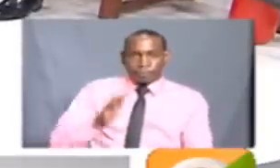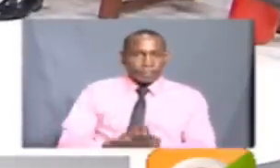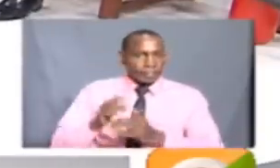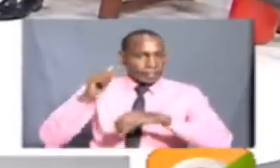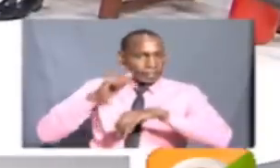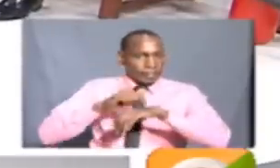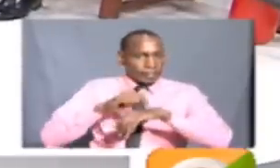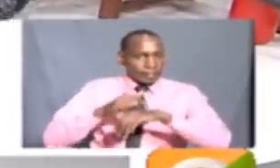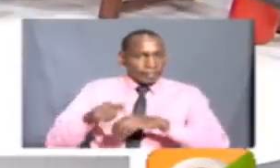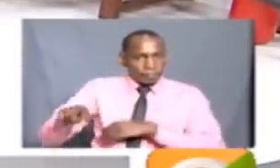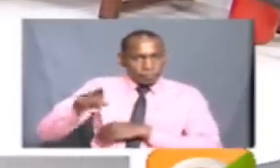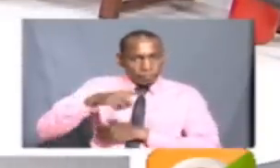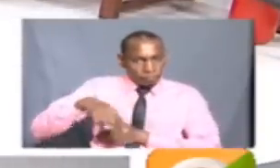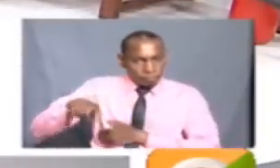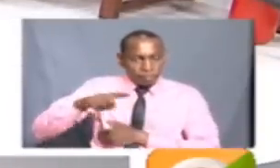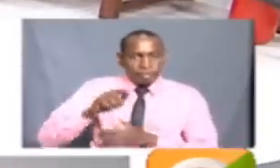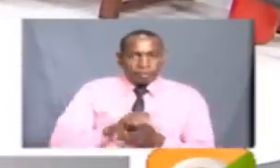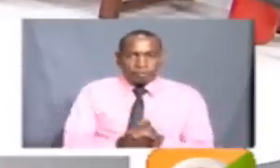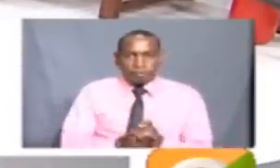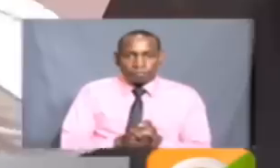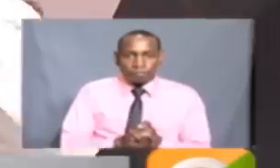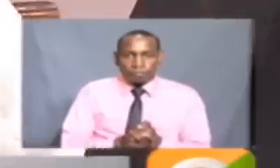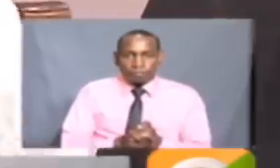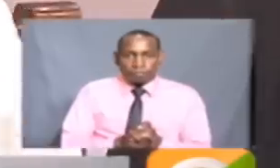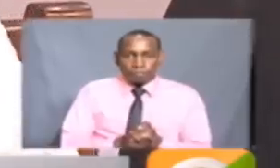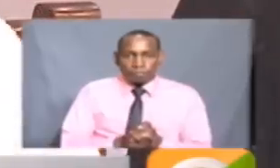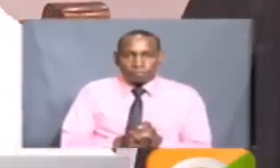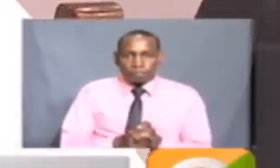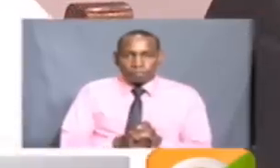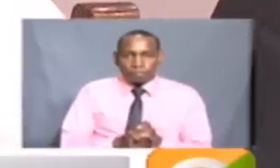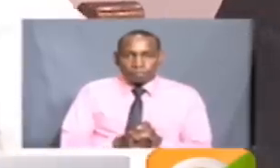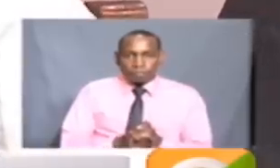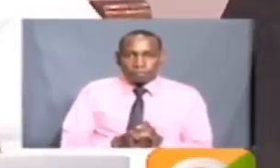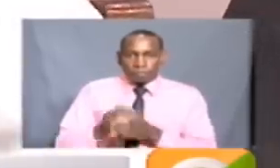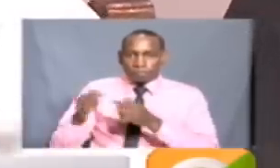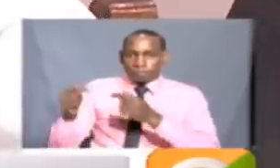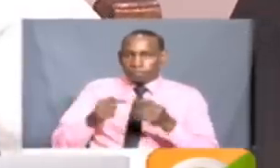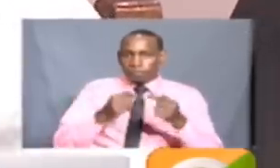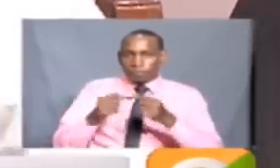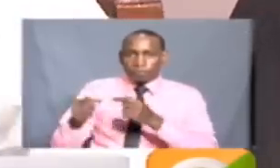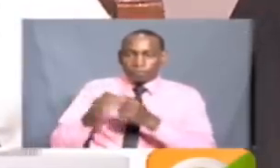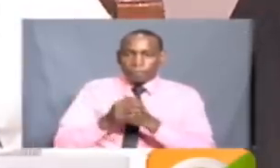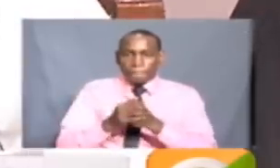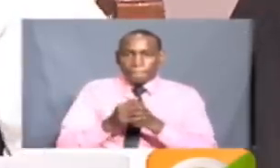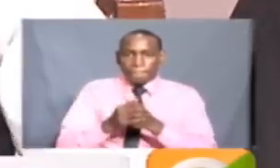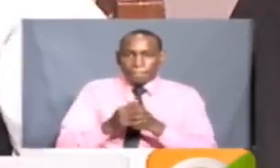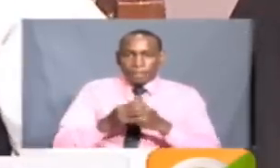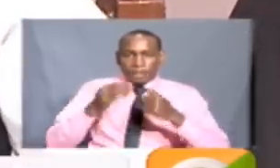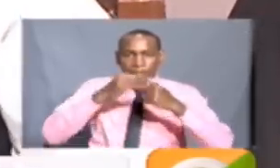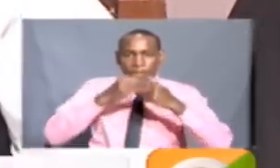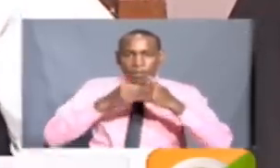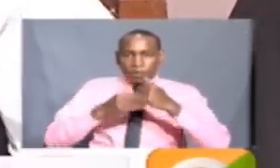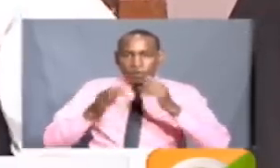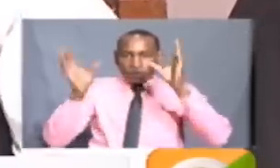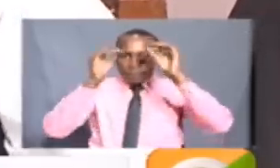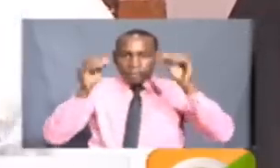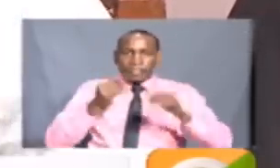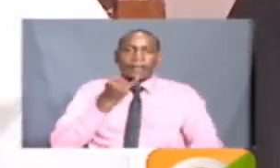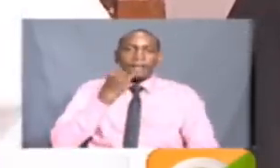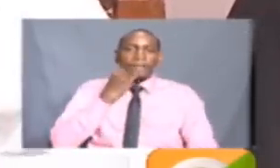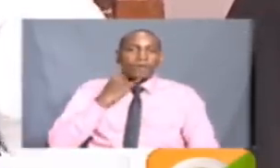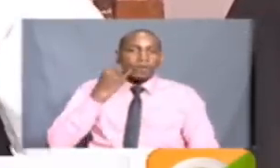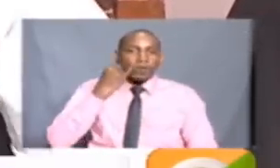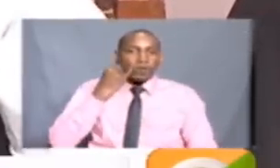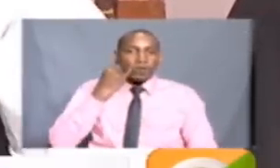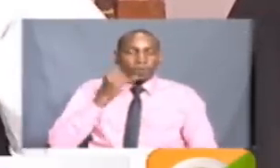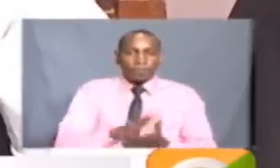we scoffed at a Sonko presidency or a Joho presidency or a